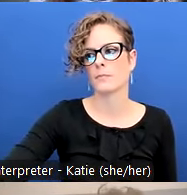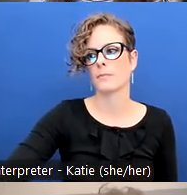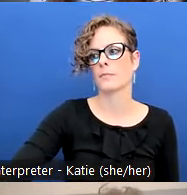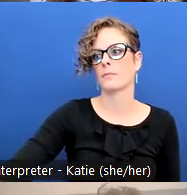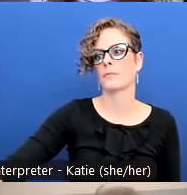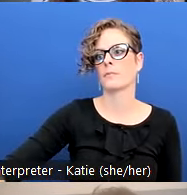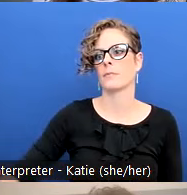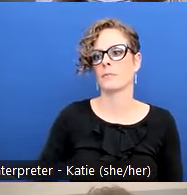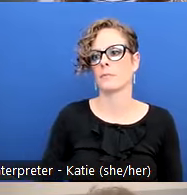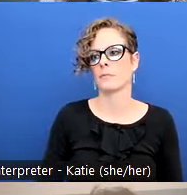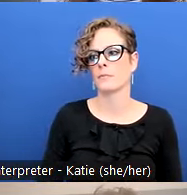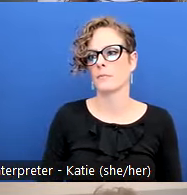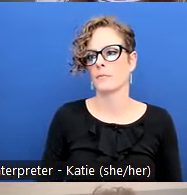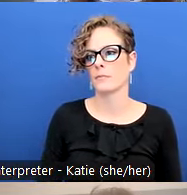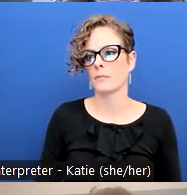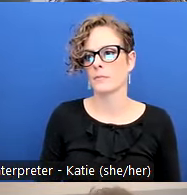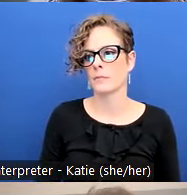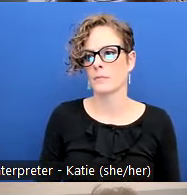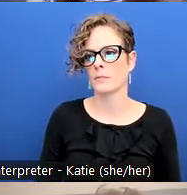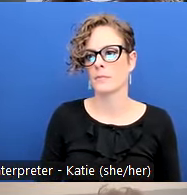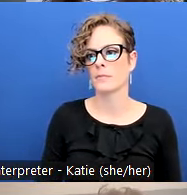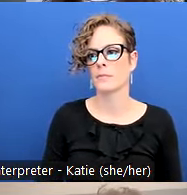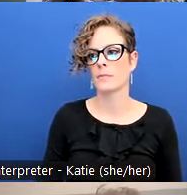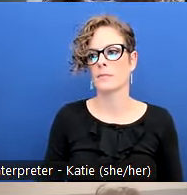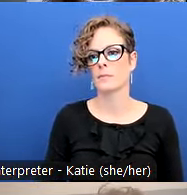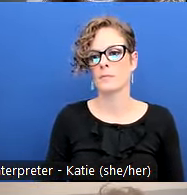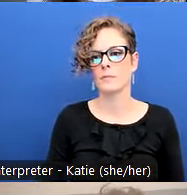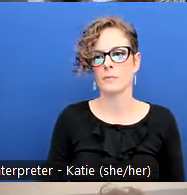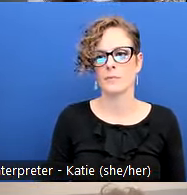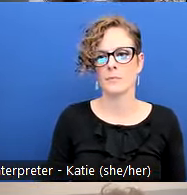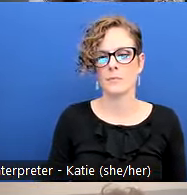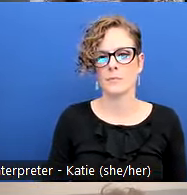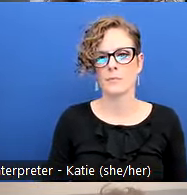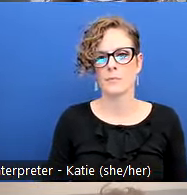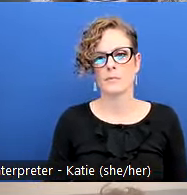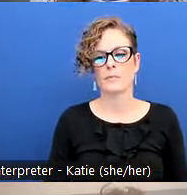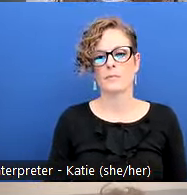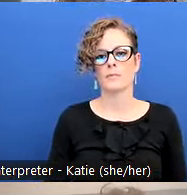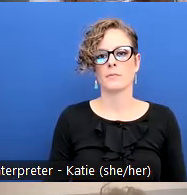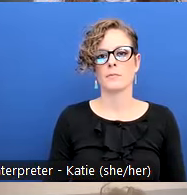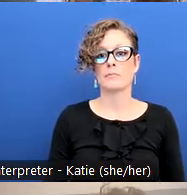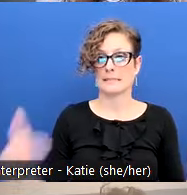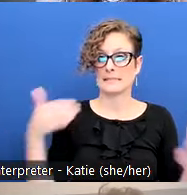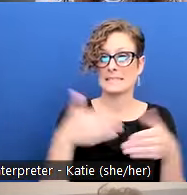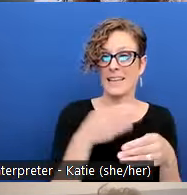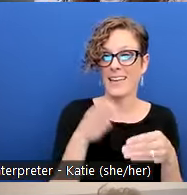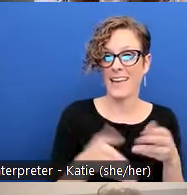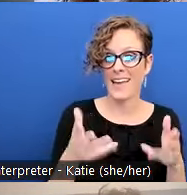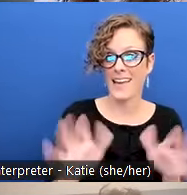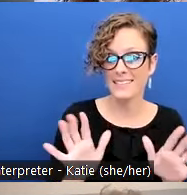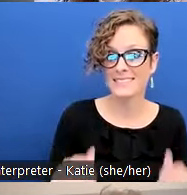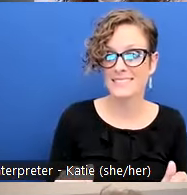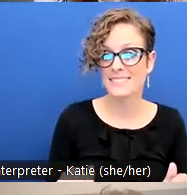And when I practice this took more time, but we're coming to the end here. As far